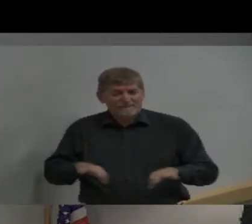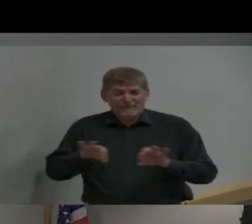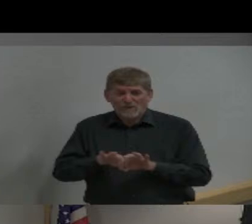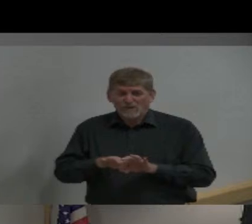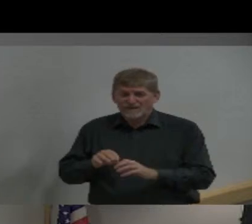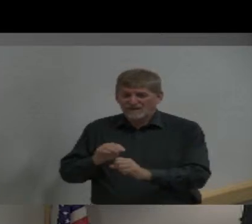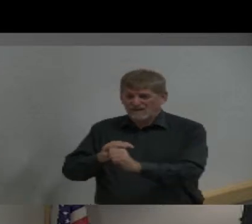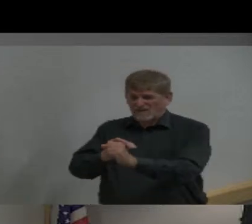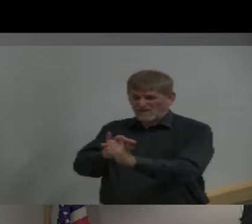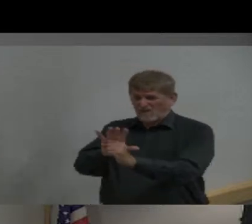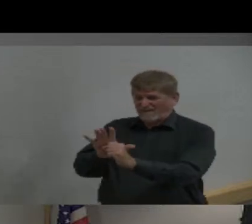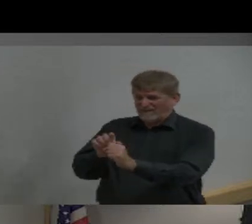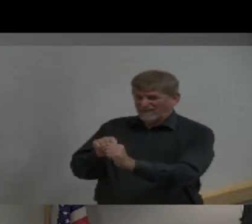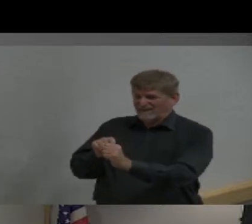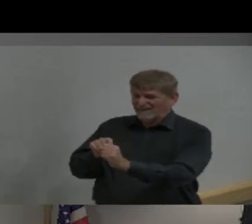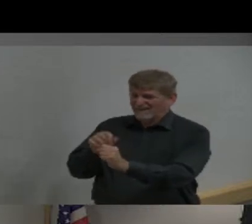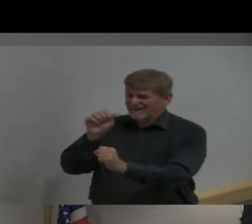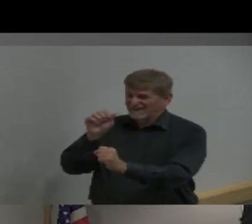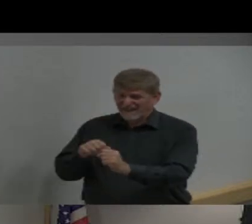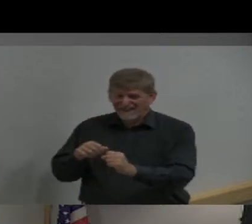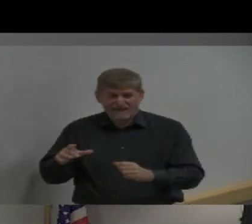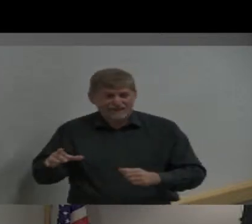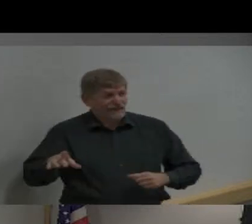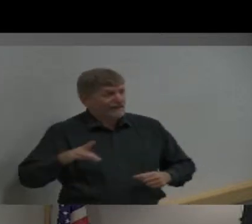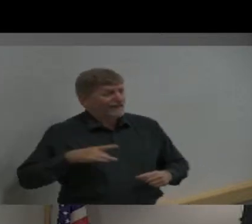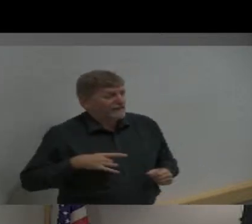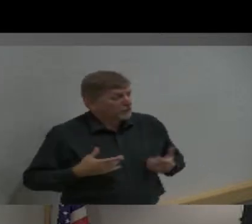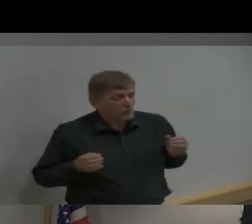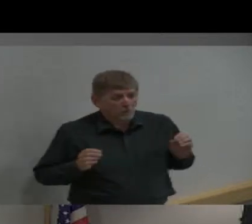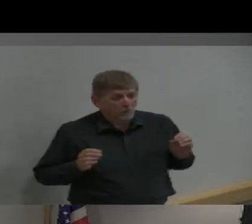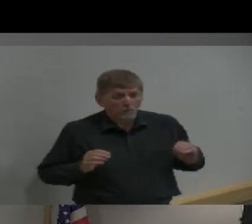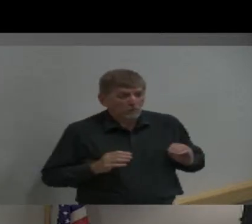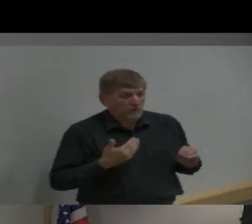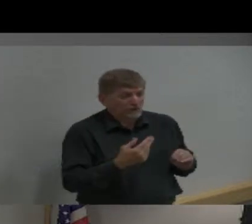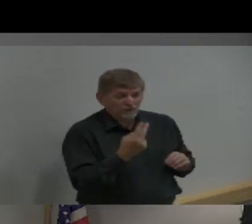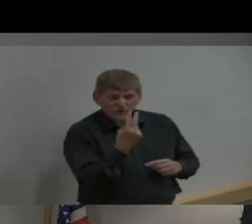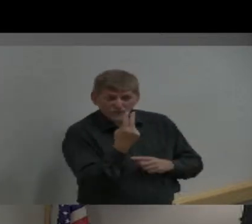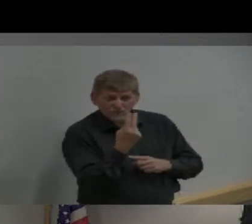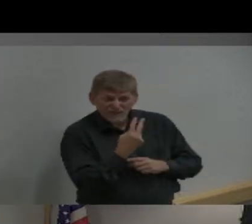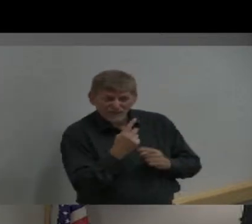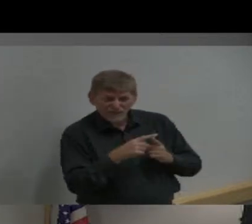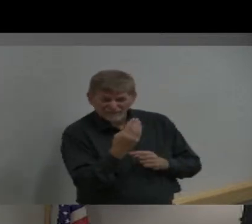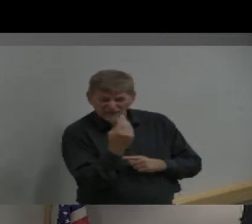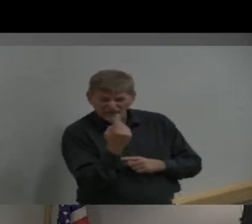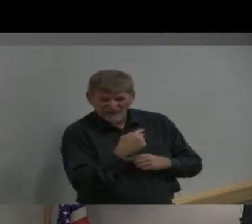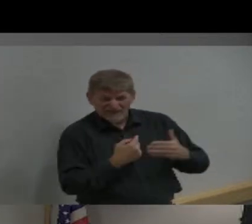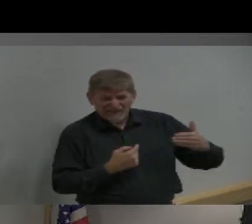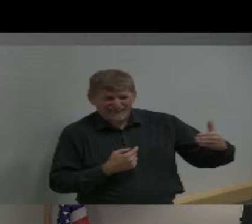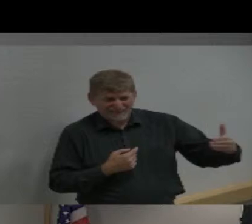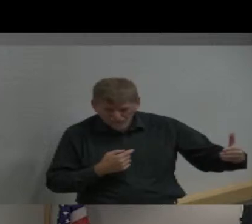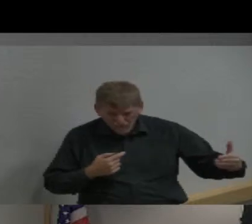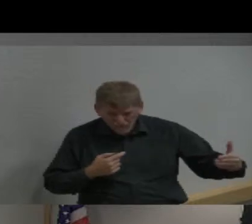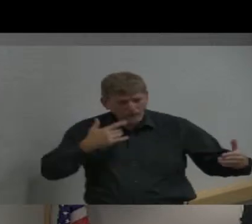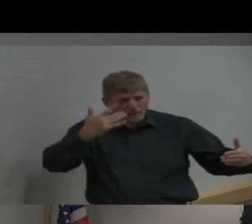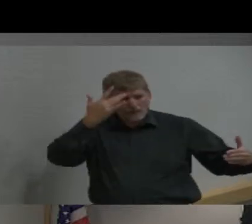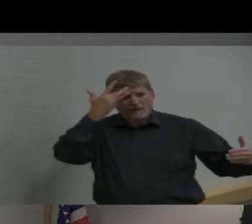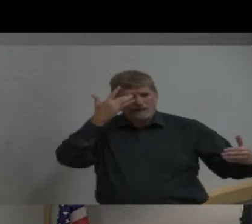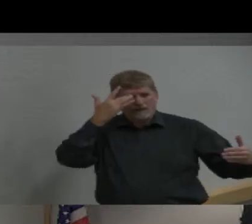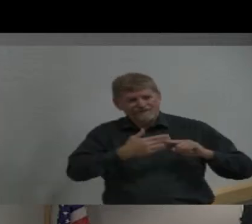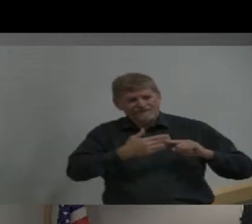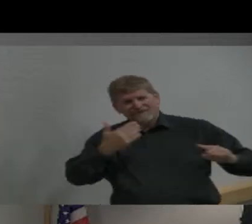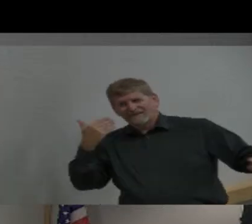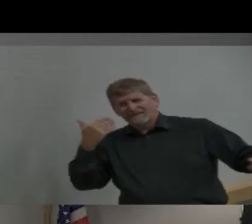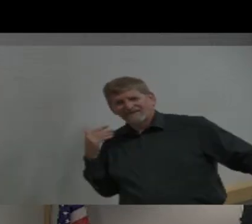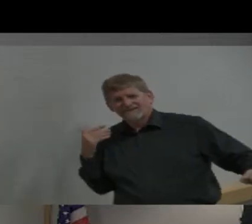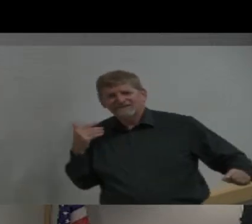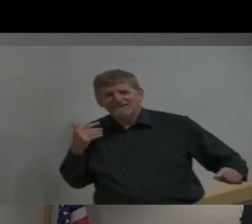so it's possible we'll still see some effects from Breakfast Club activities. We have, however,